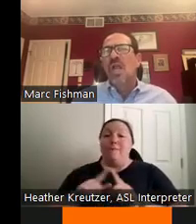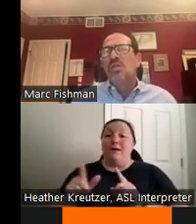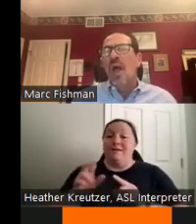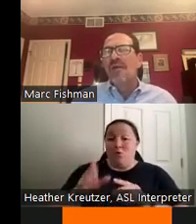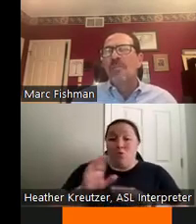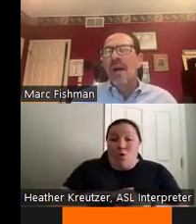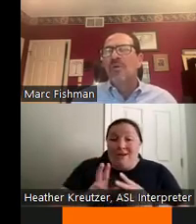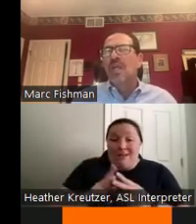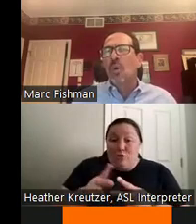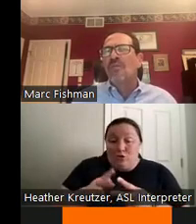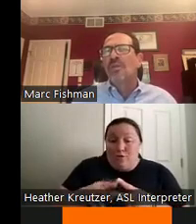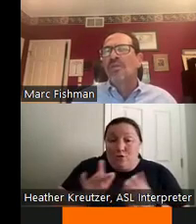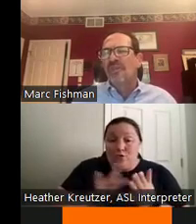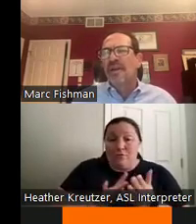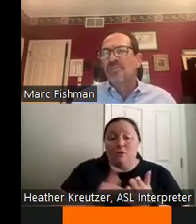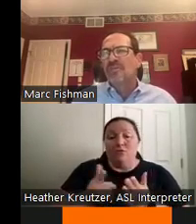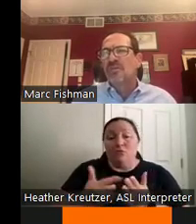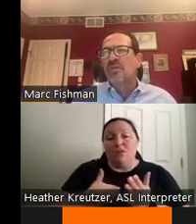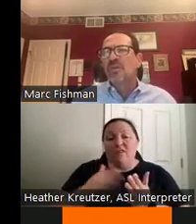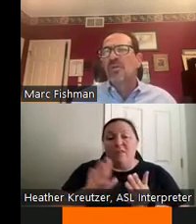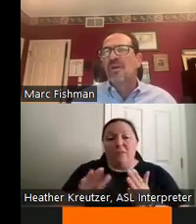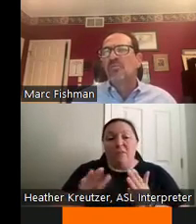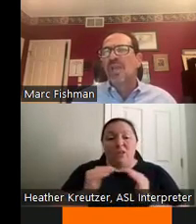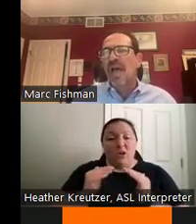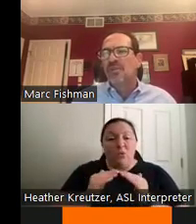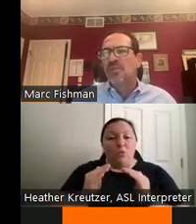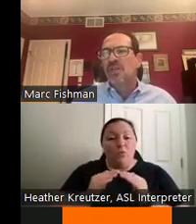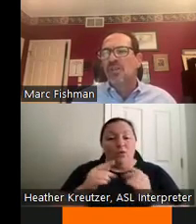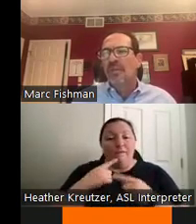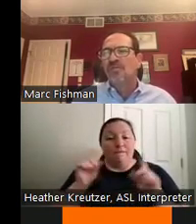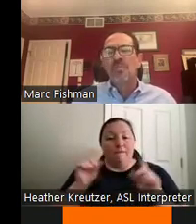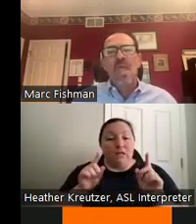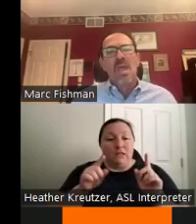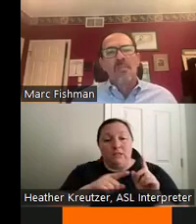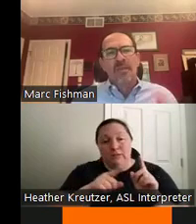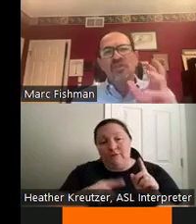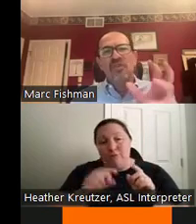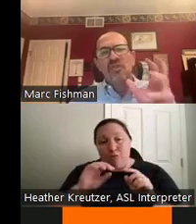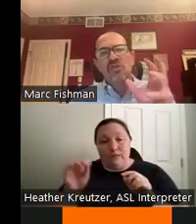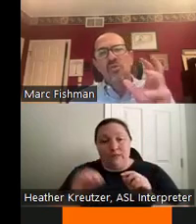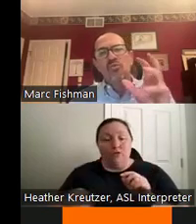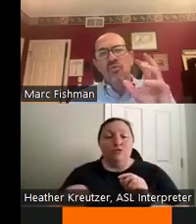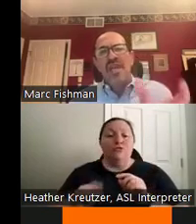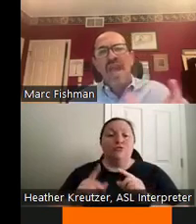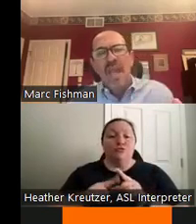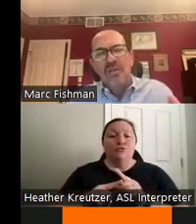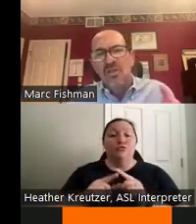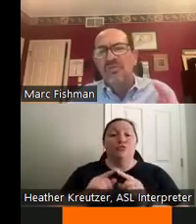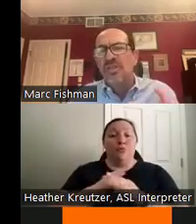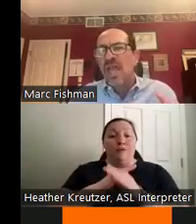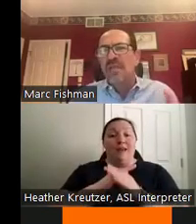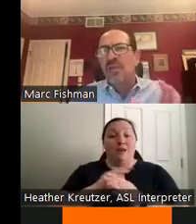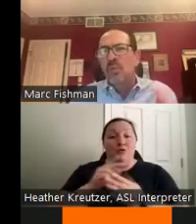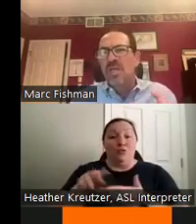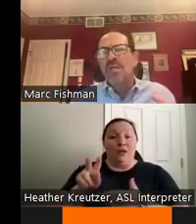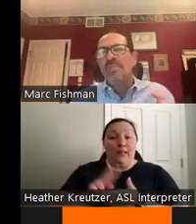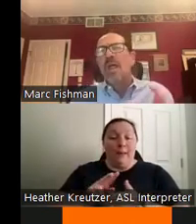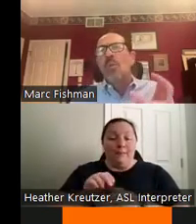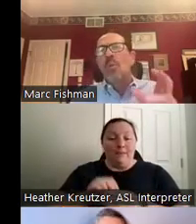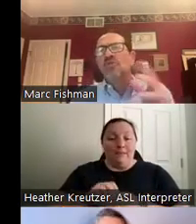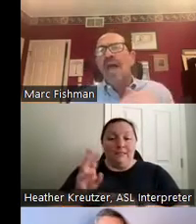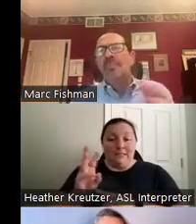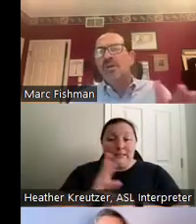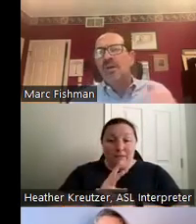medicines, you have about equivalent effectiveness to prevent relapse at 6 months. But this reanalysis of the data that we